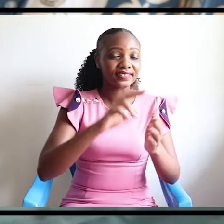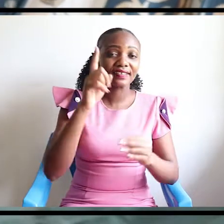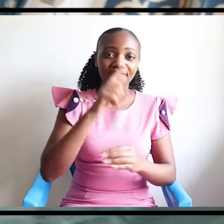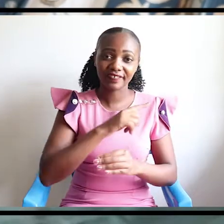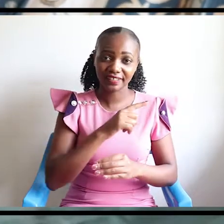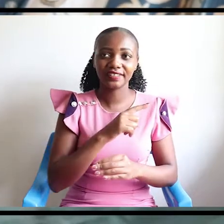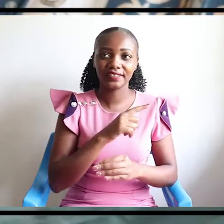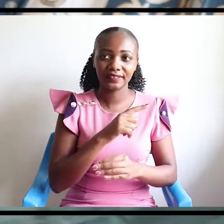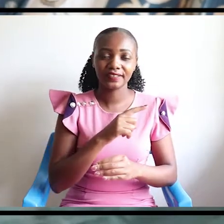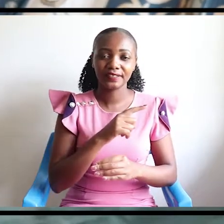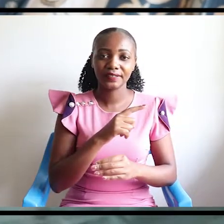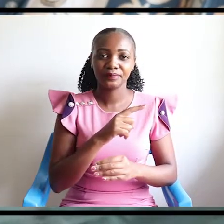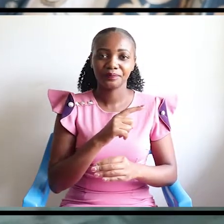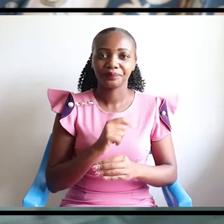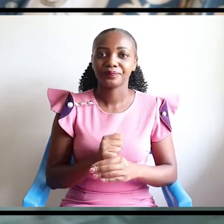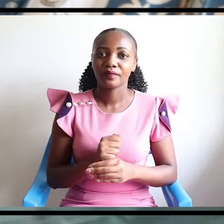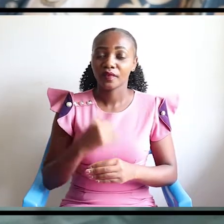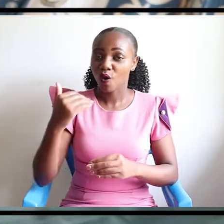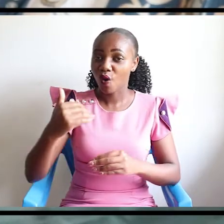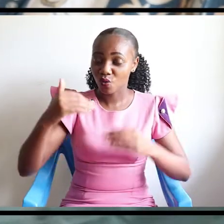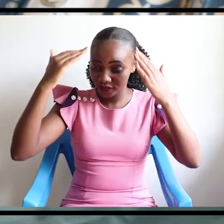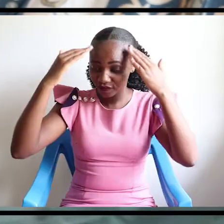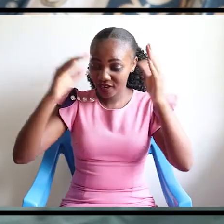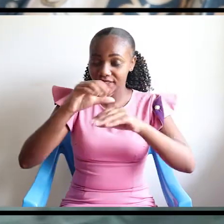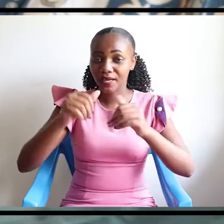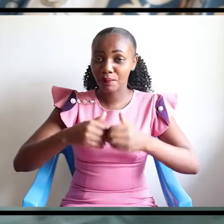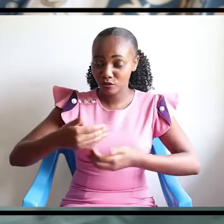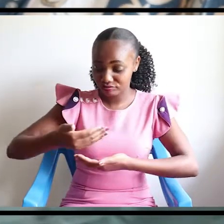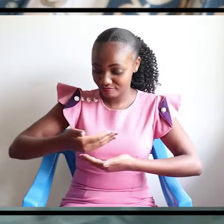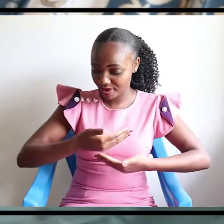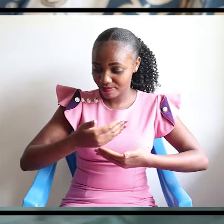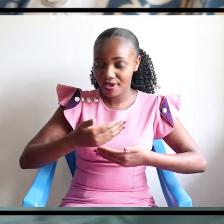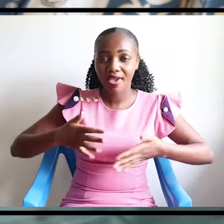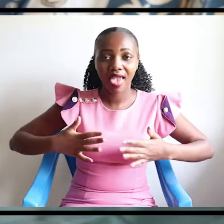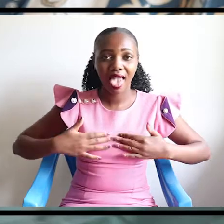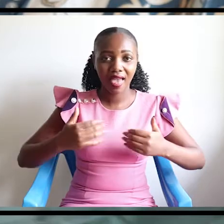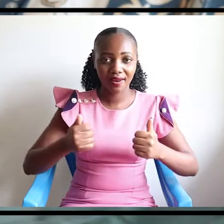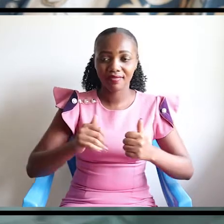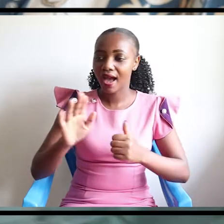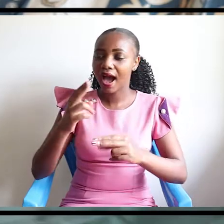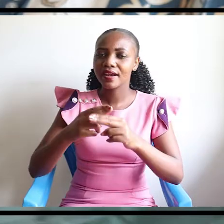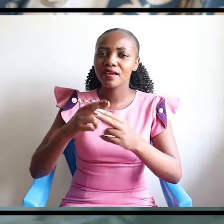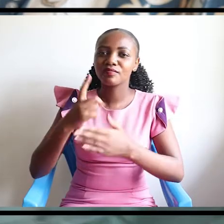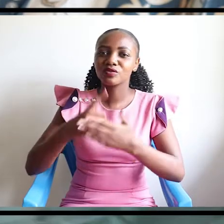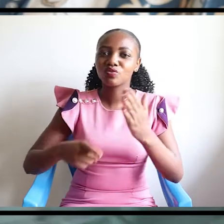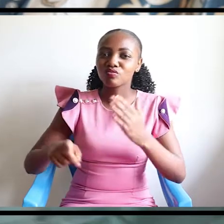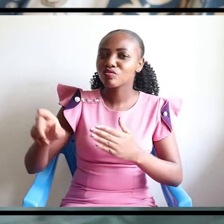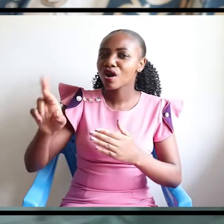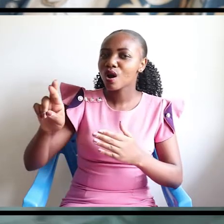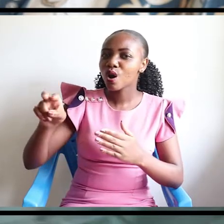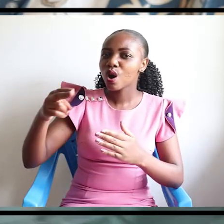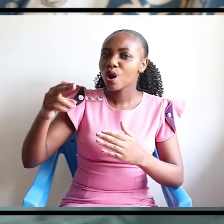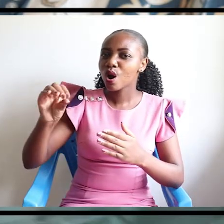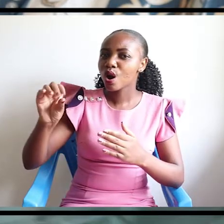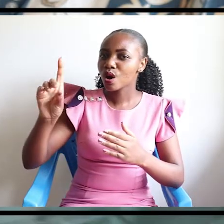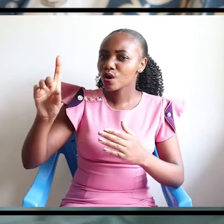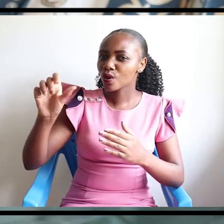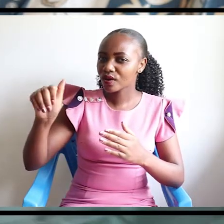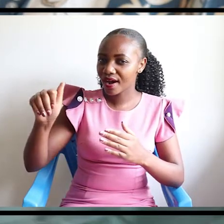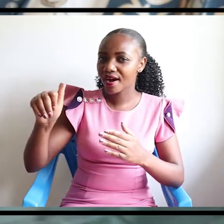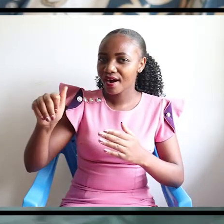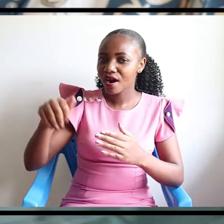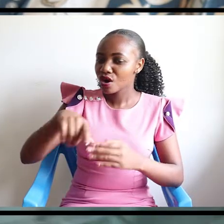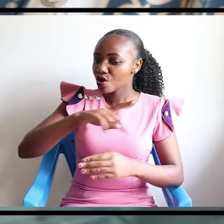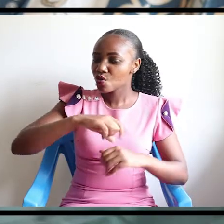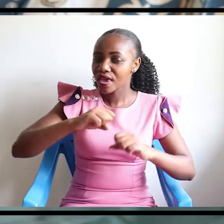midwife and passionate about neonatal health. Her name is Rhoda Kaburu. We are so excited to be here. We are